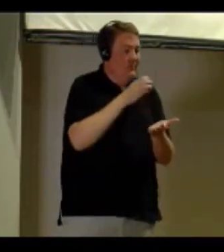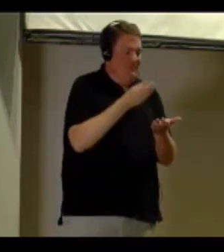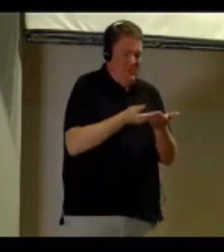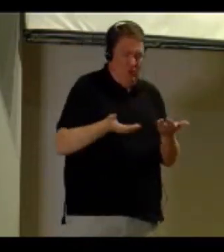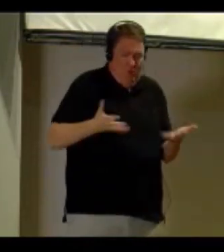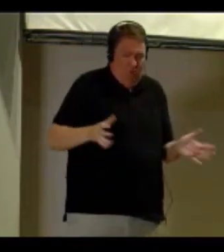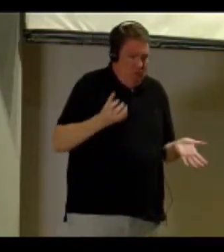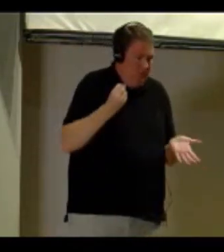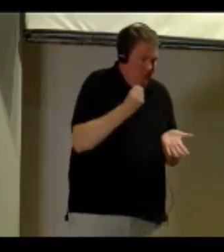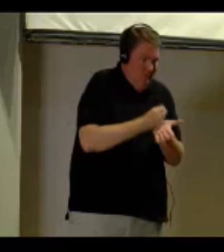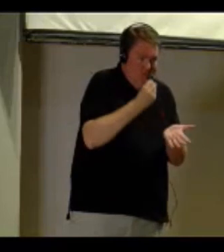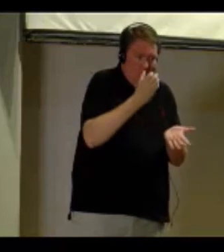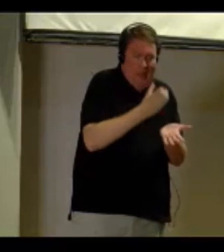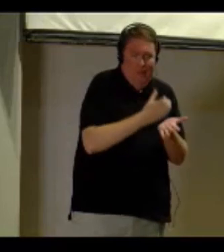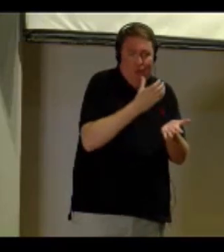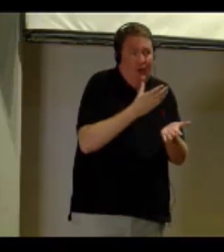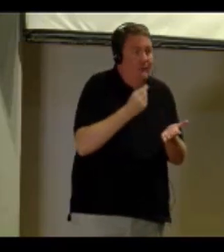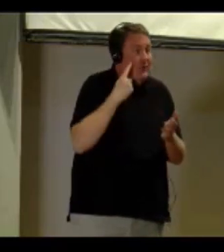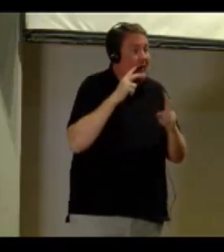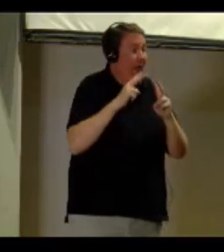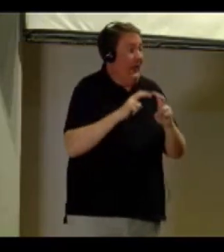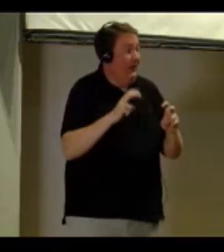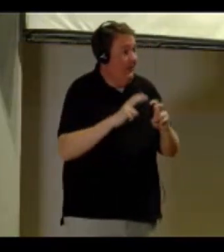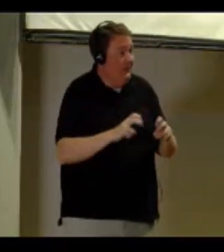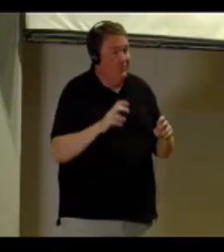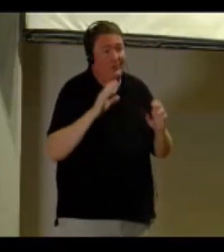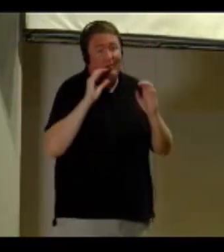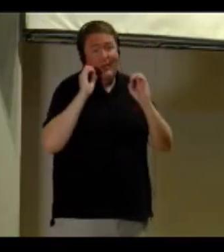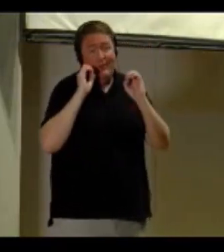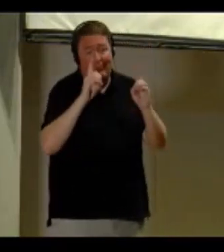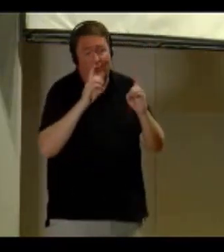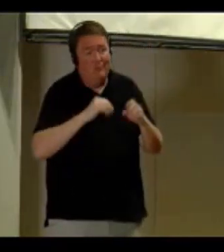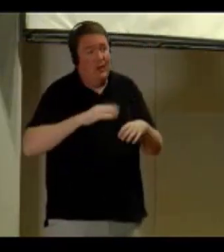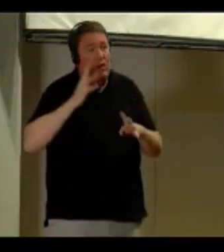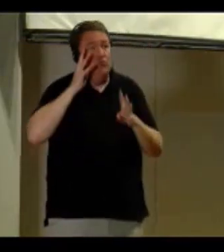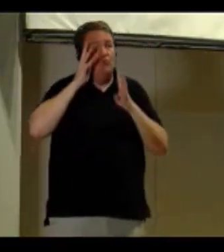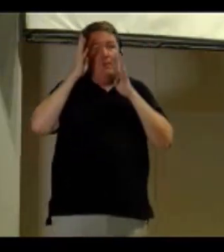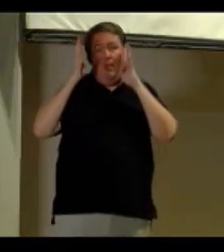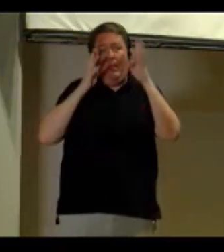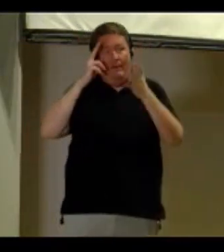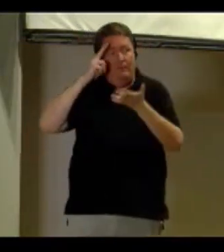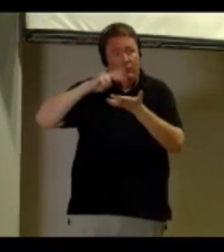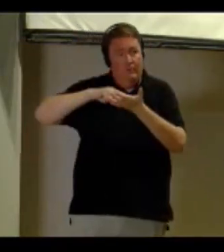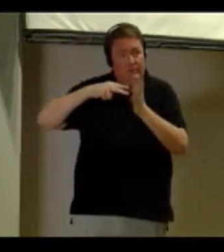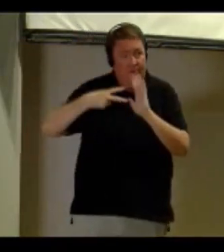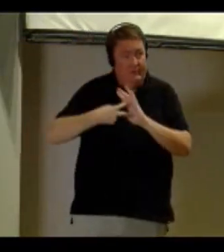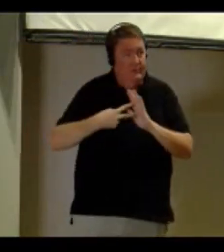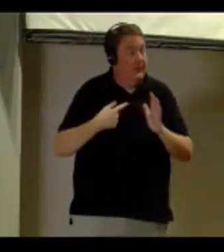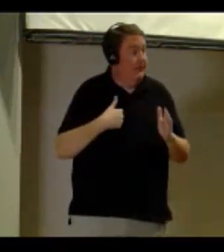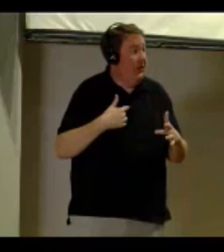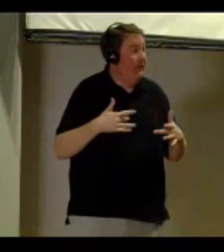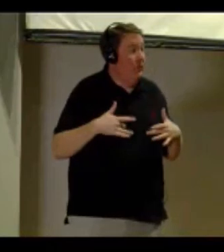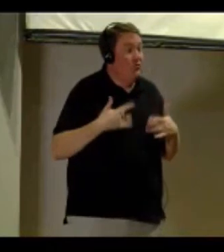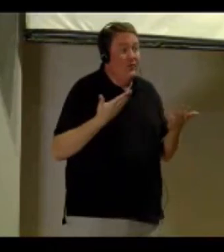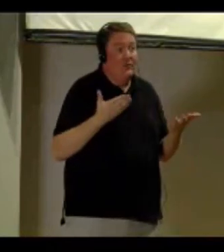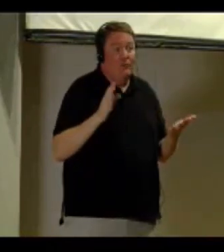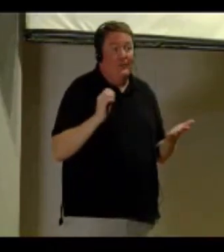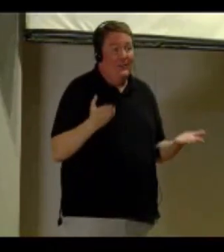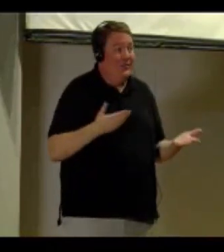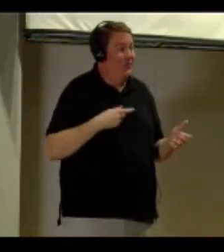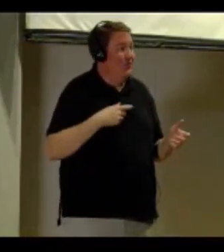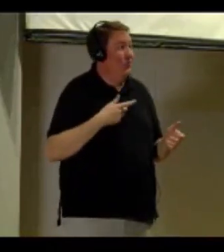materials for analytic, educational, and creative purposes. Today, I'm pleased to be able to moderate a